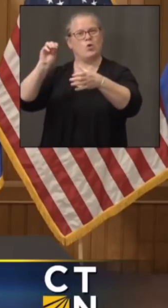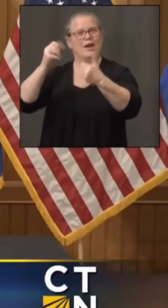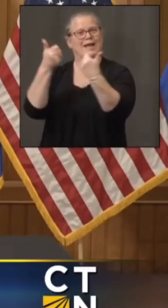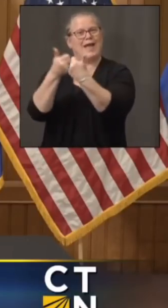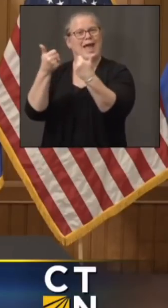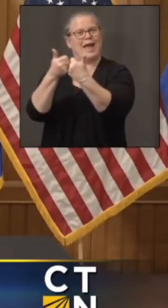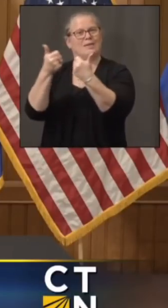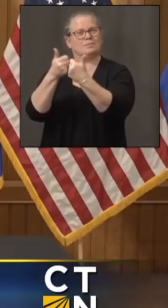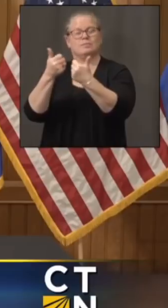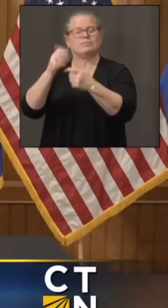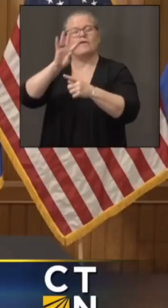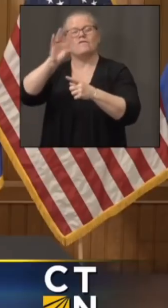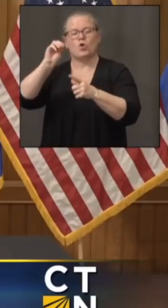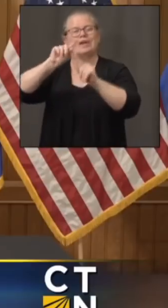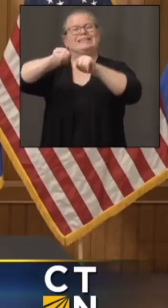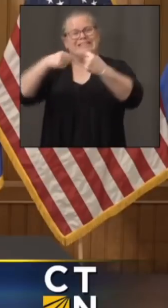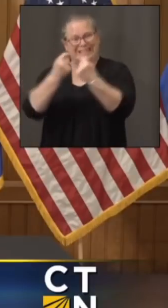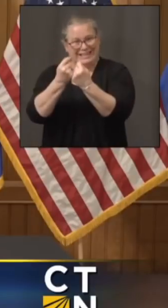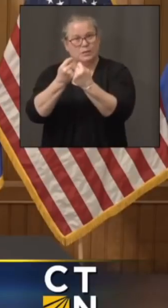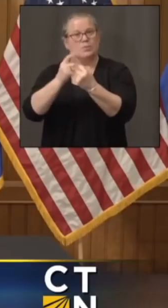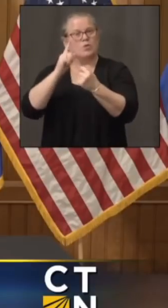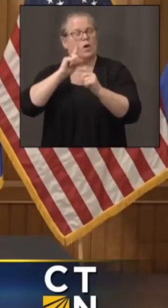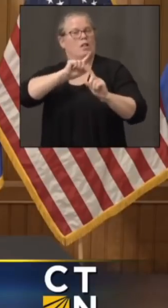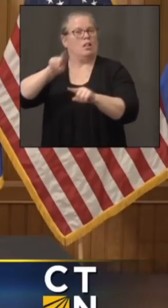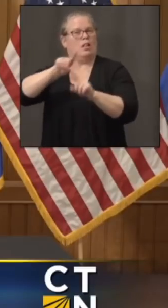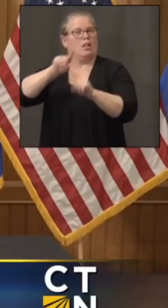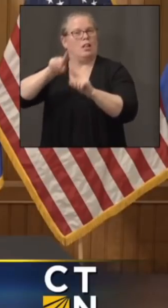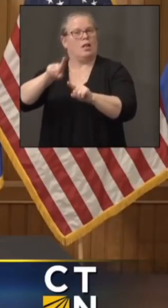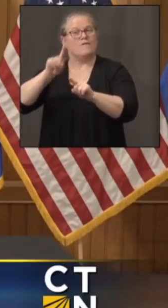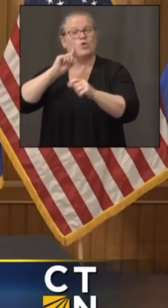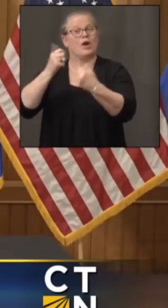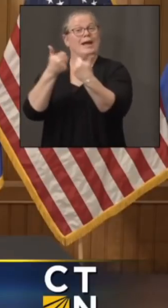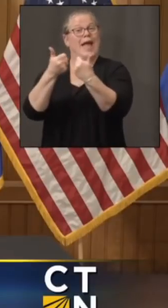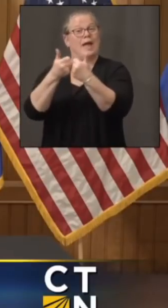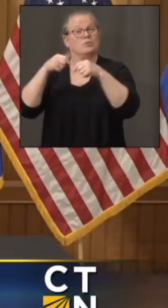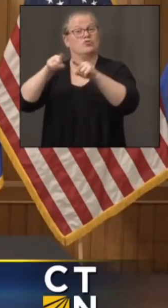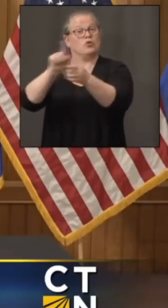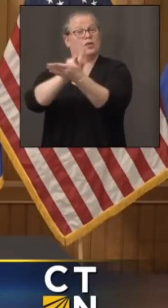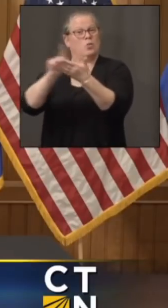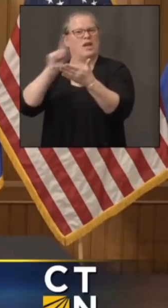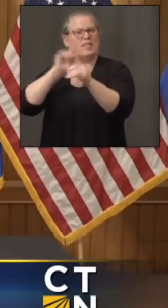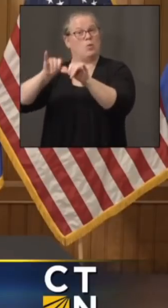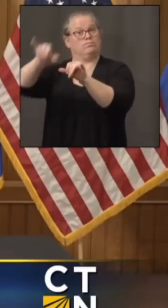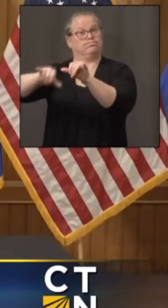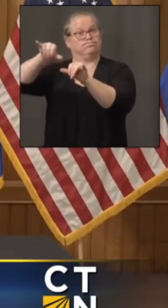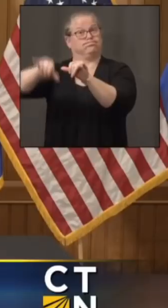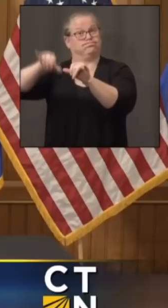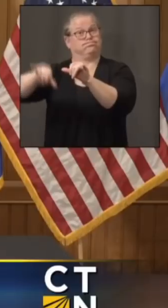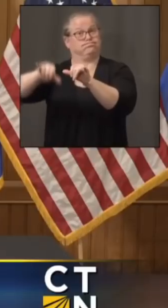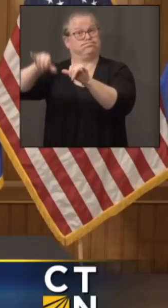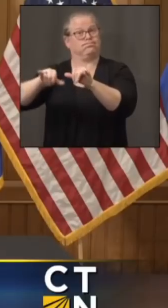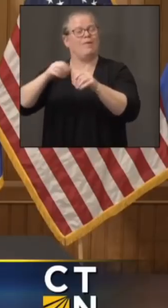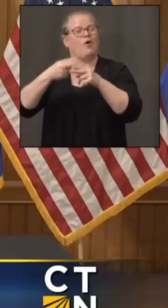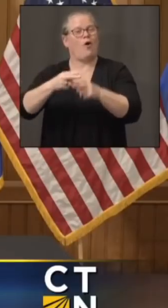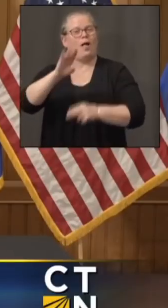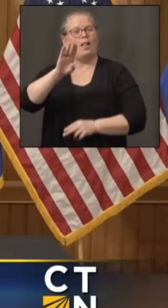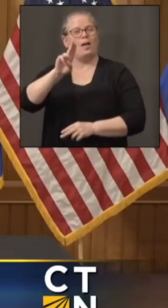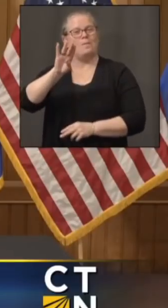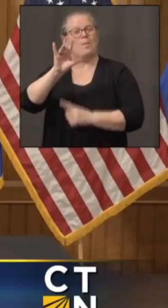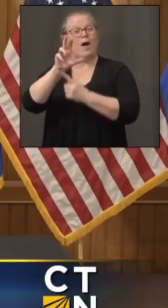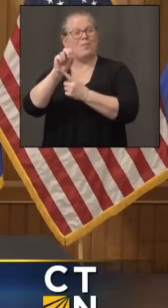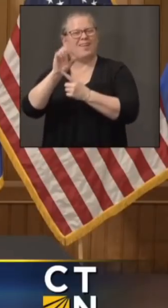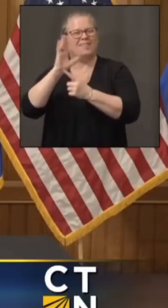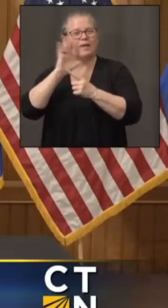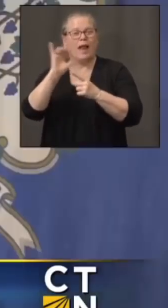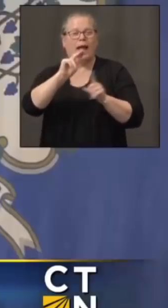week, I guess, and camping out there. Has the state had a role in the preparation for that? Yeah, let me take at least the first part